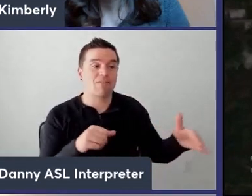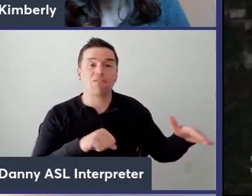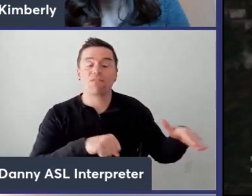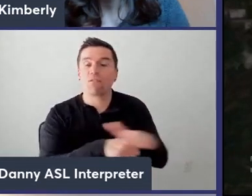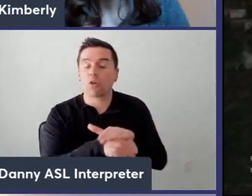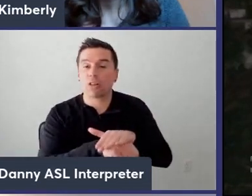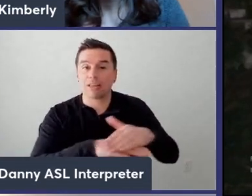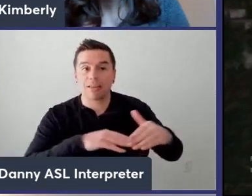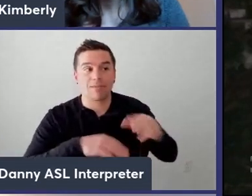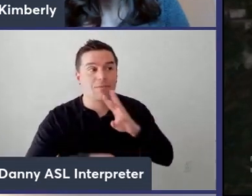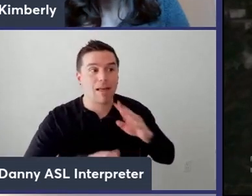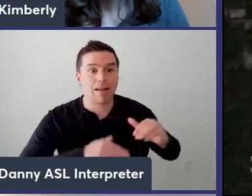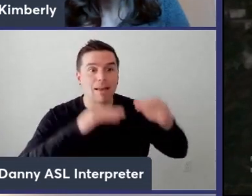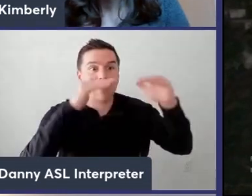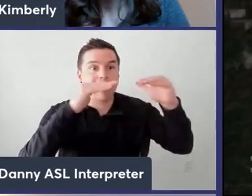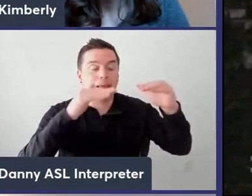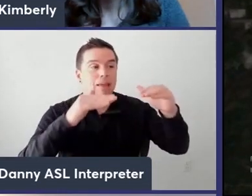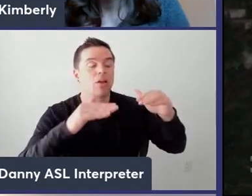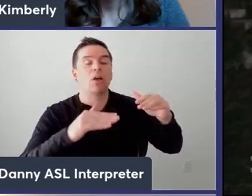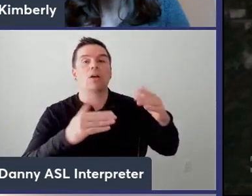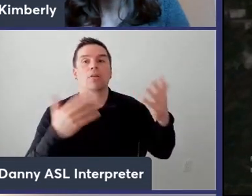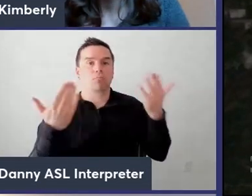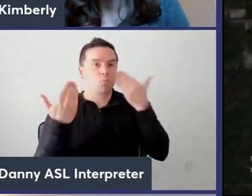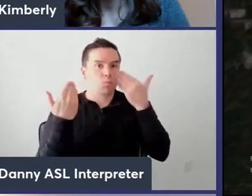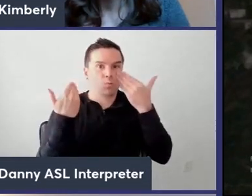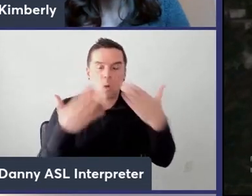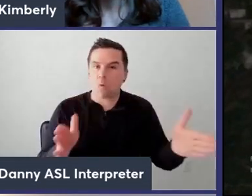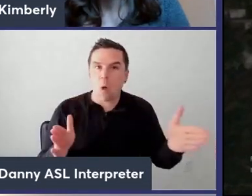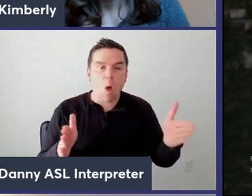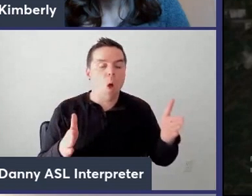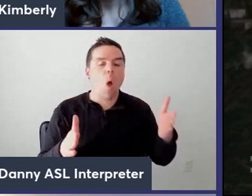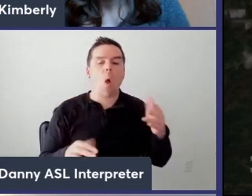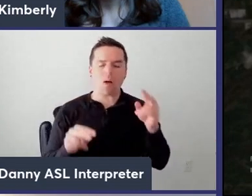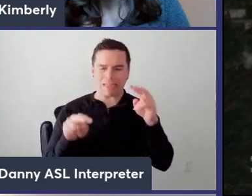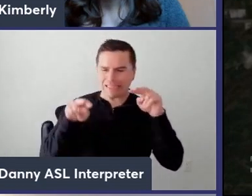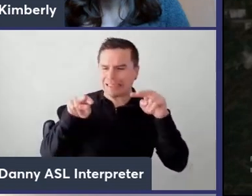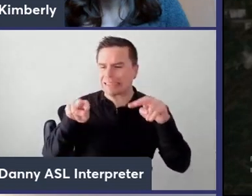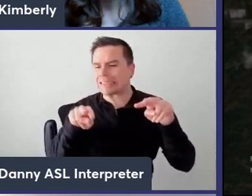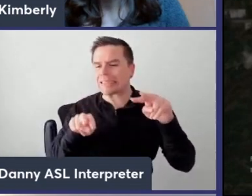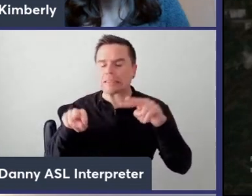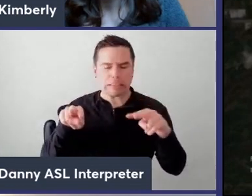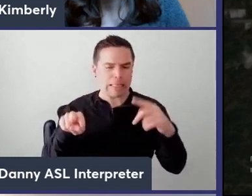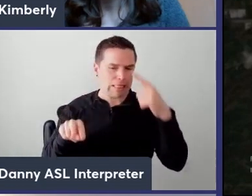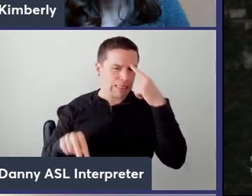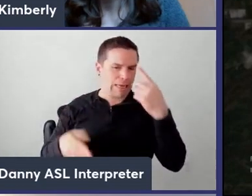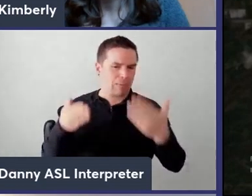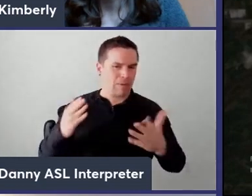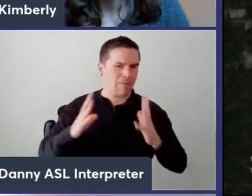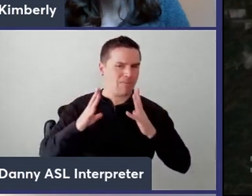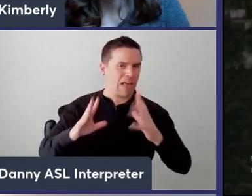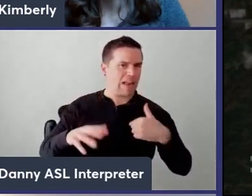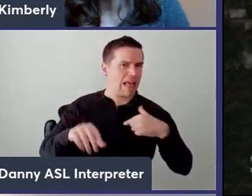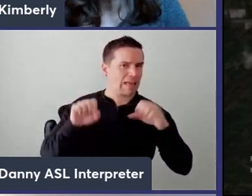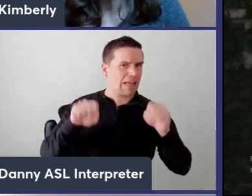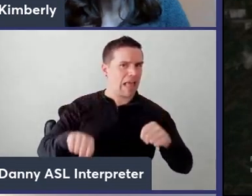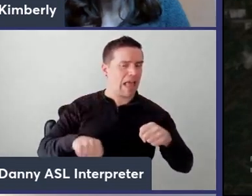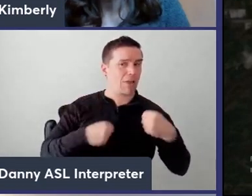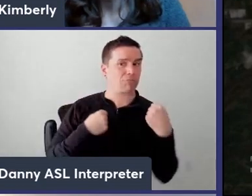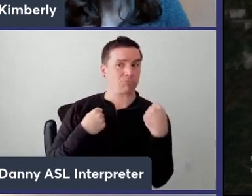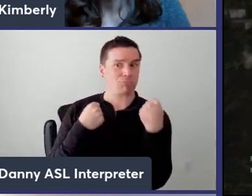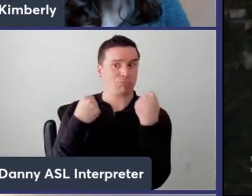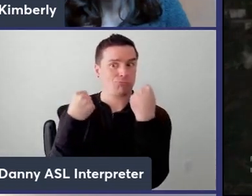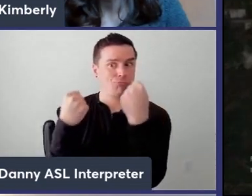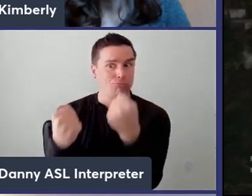car down the street and it actually is much more flooded, and you have to abandon your car because it's stuck.